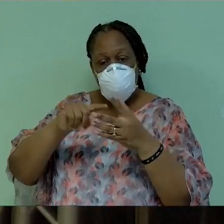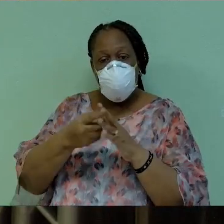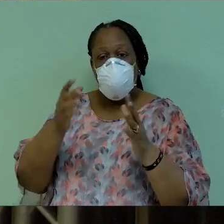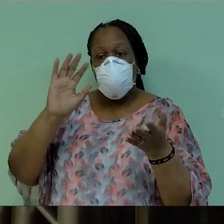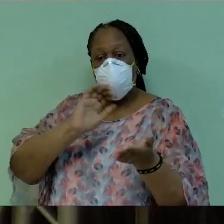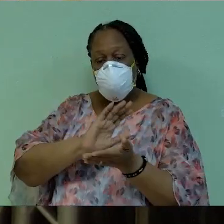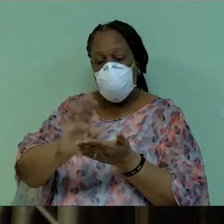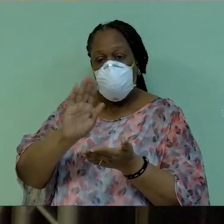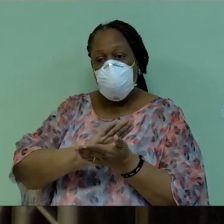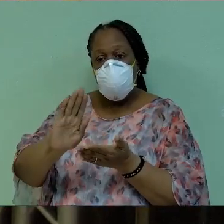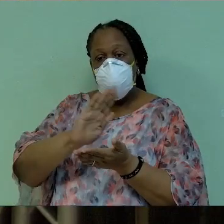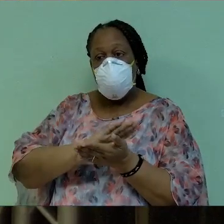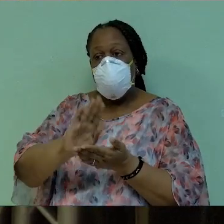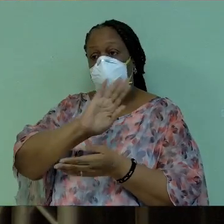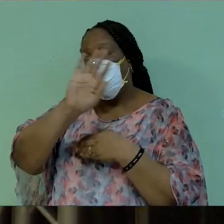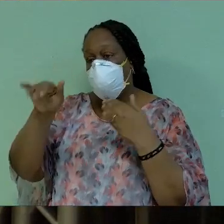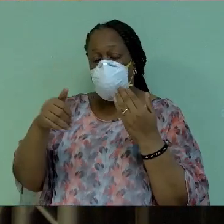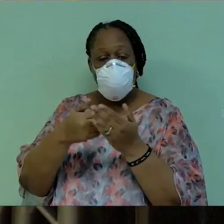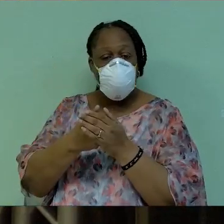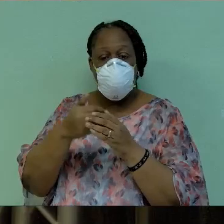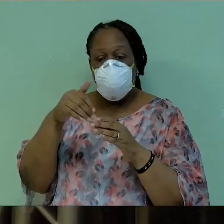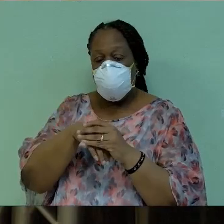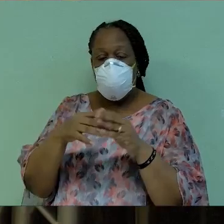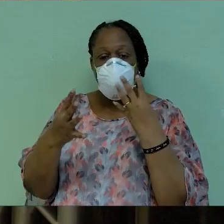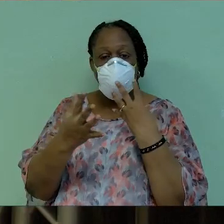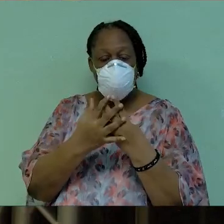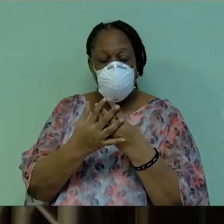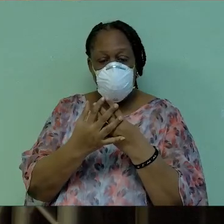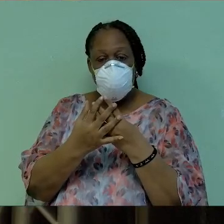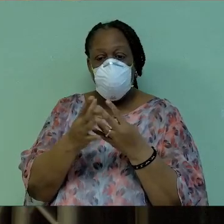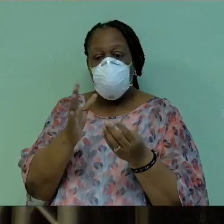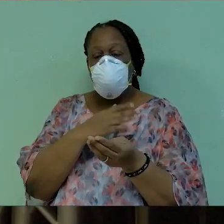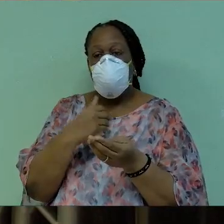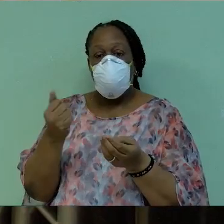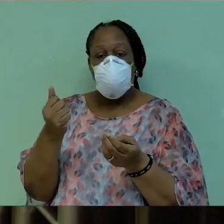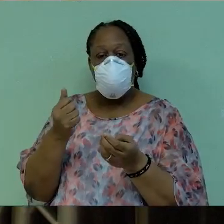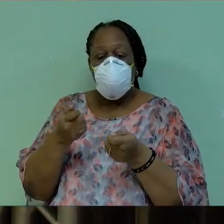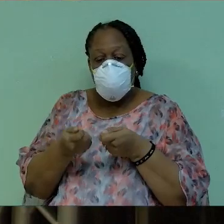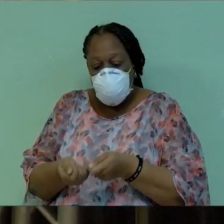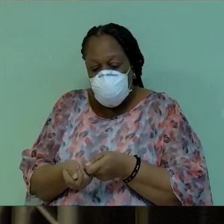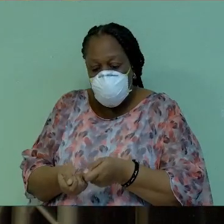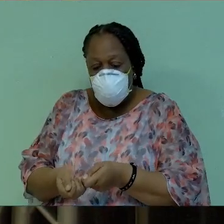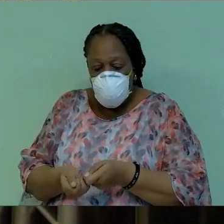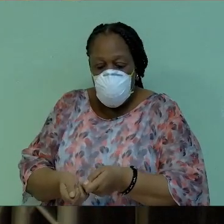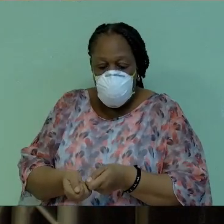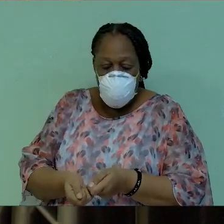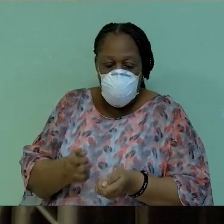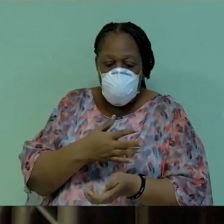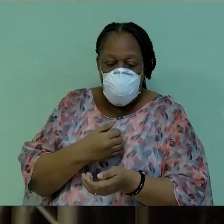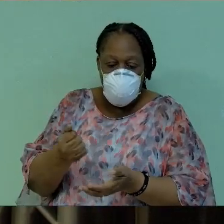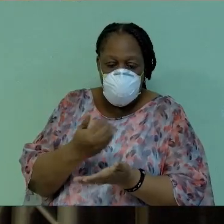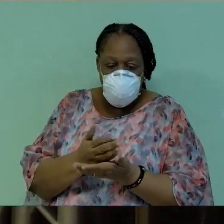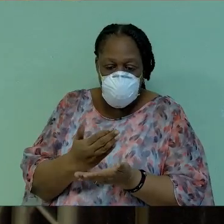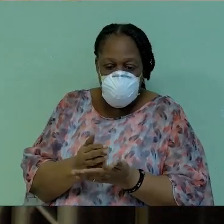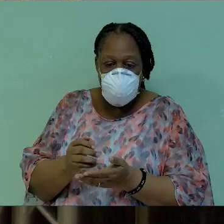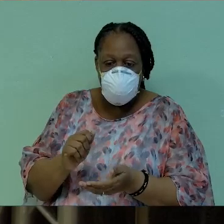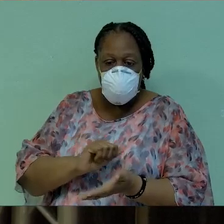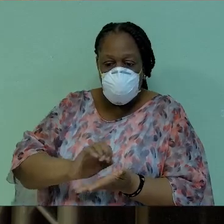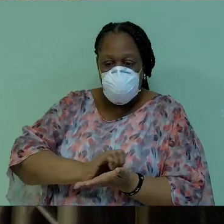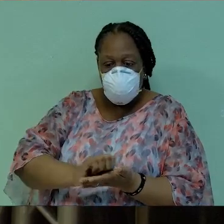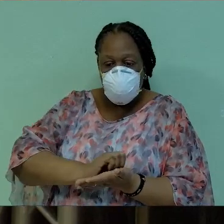have sanitized the entire compound. And so the staff members, we thought that the staff members would have been the